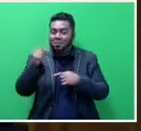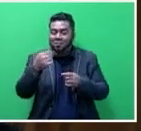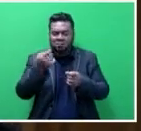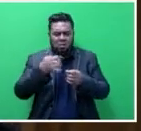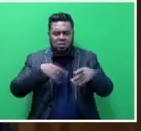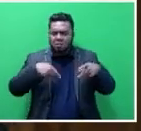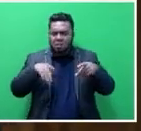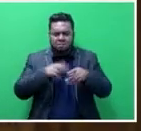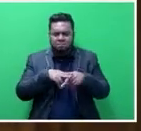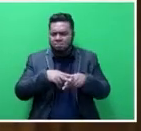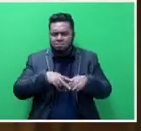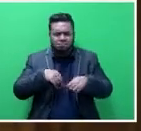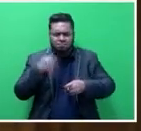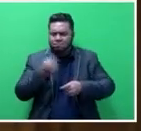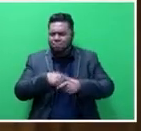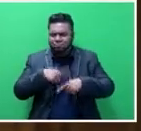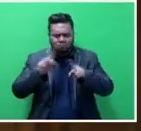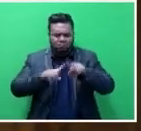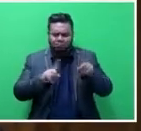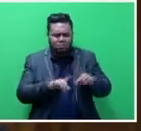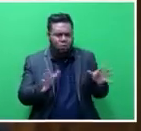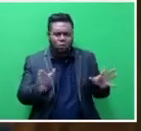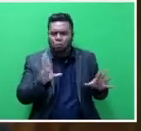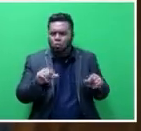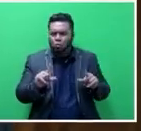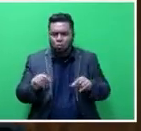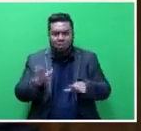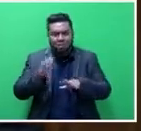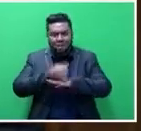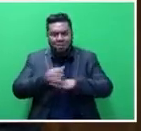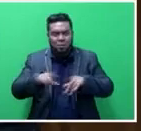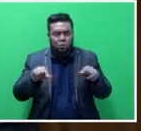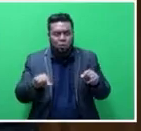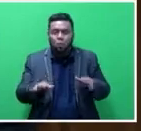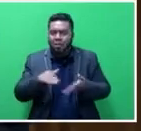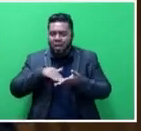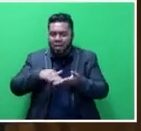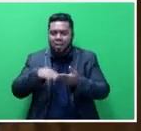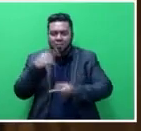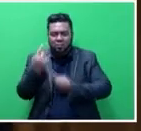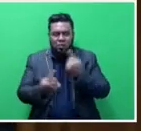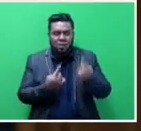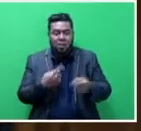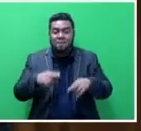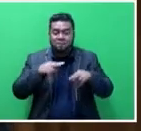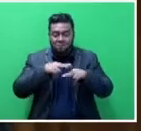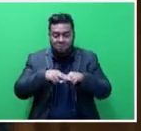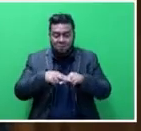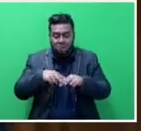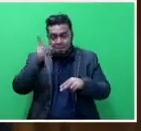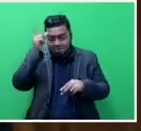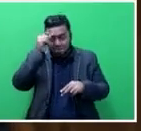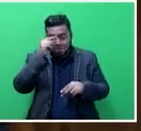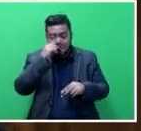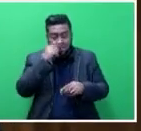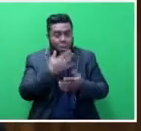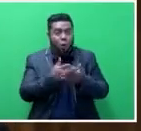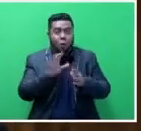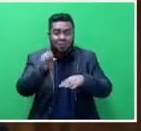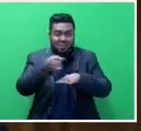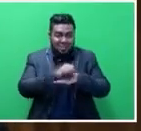shenanigans the government was up to help our fellow Fijians in need. Fijians overseas,